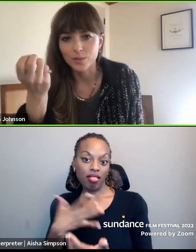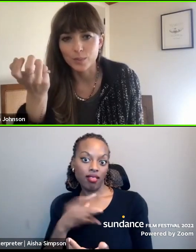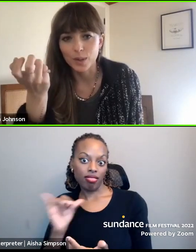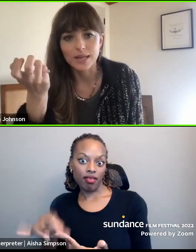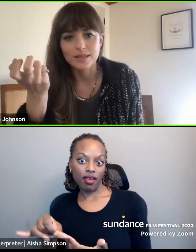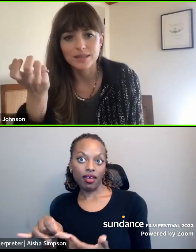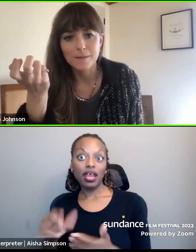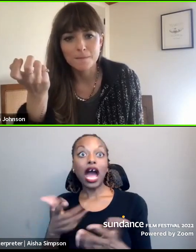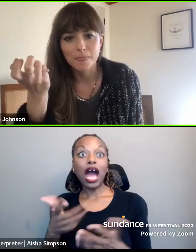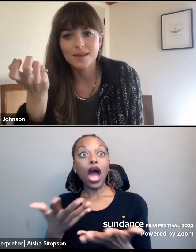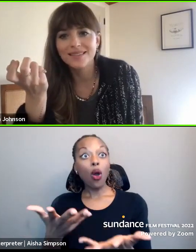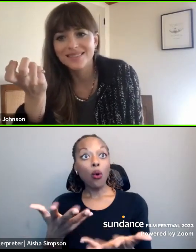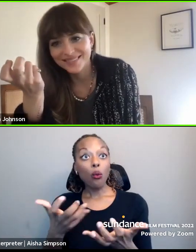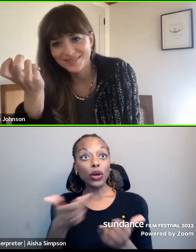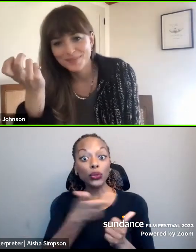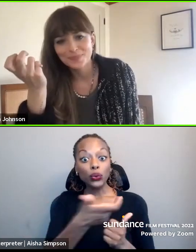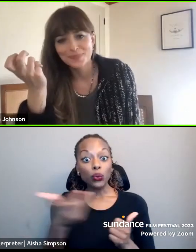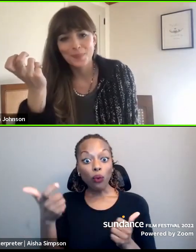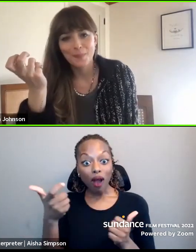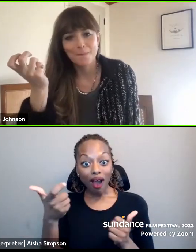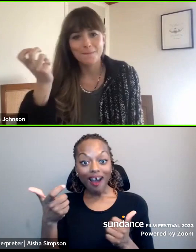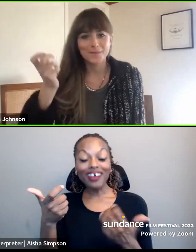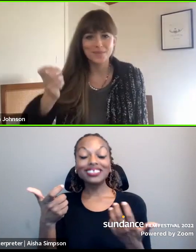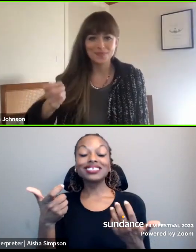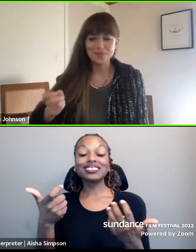I'm in so much press.